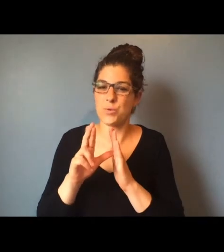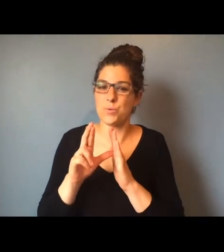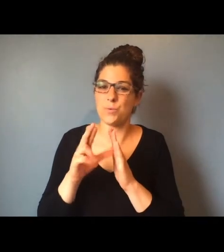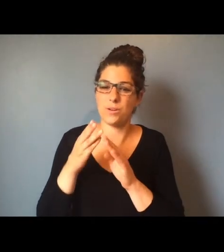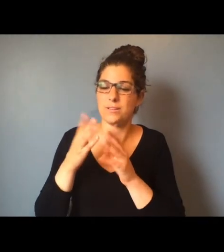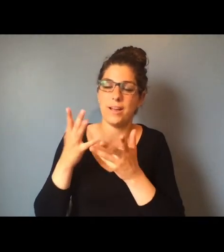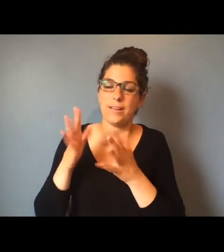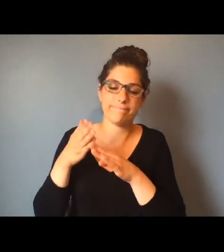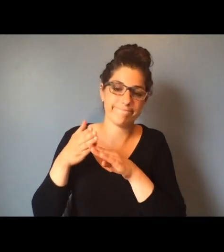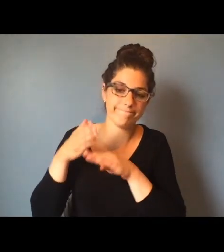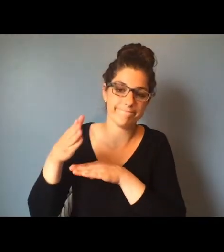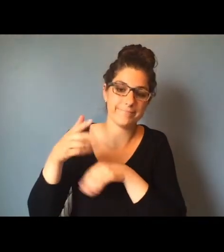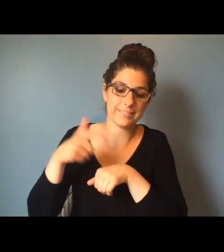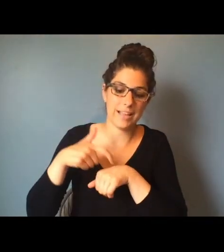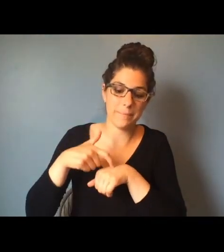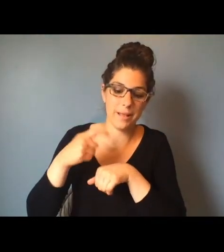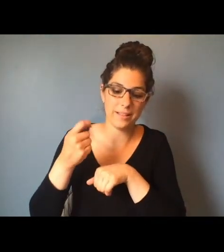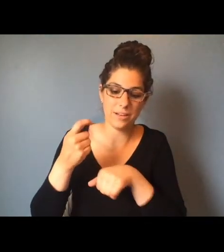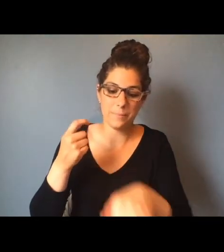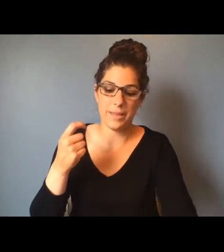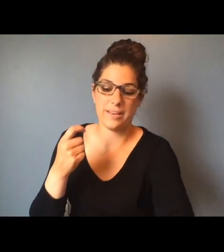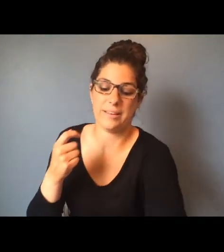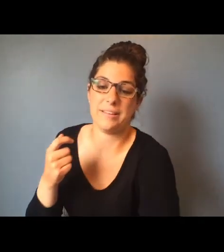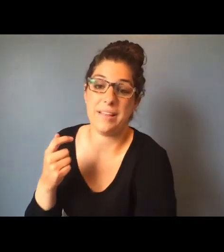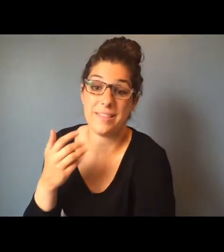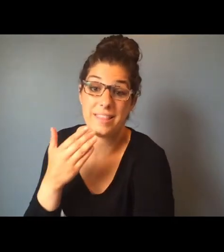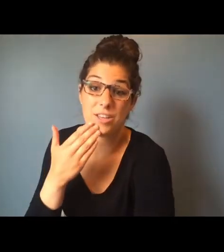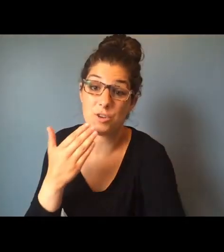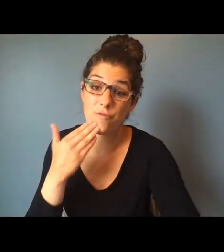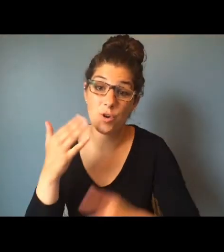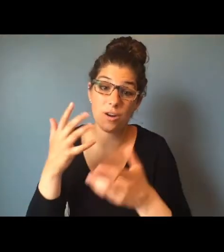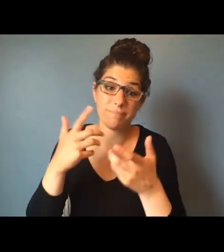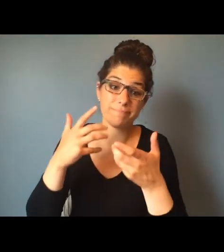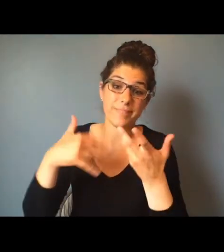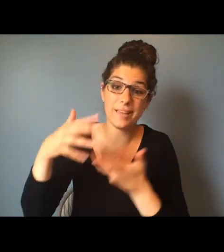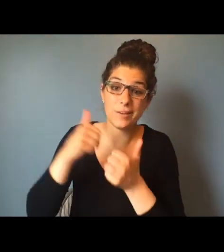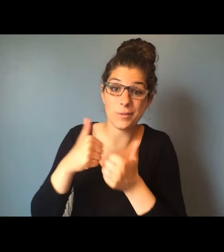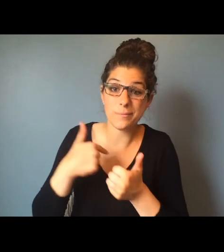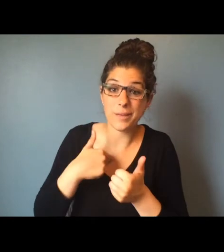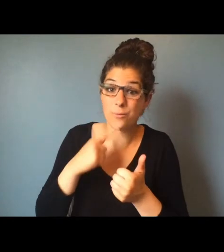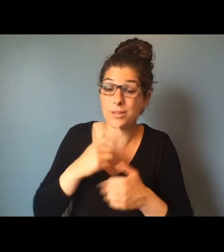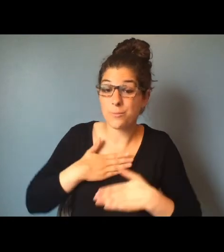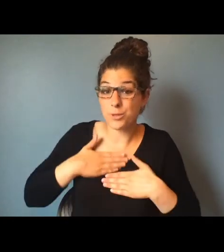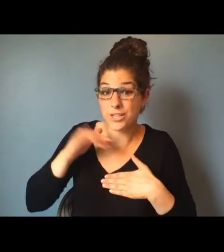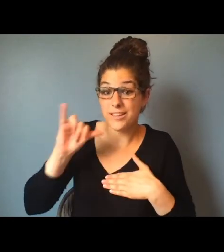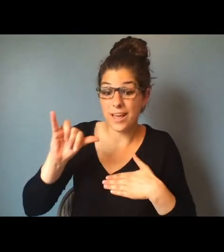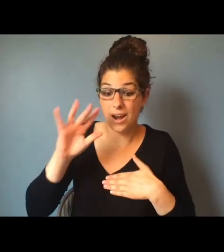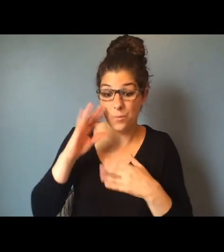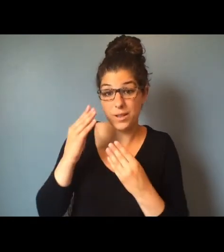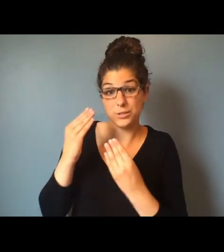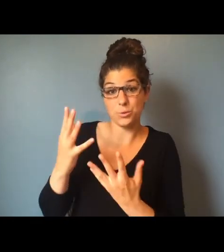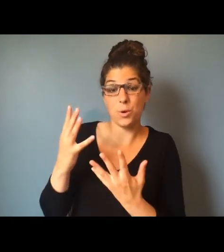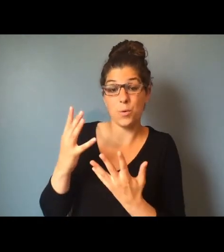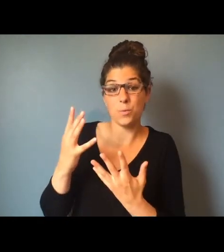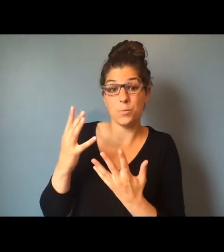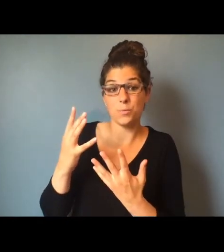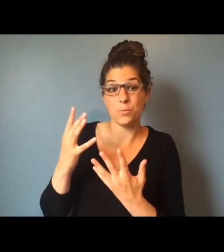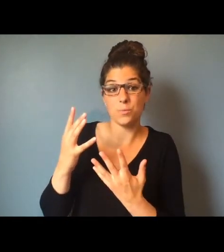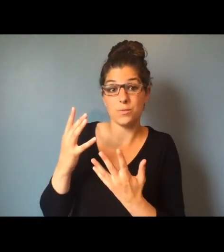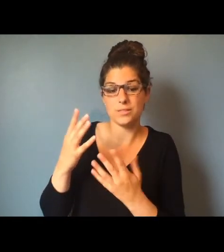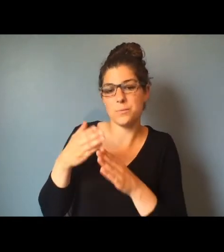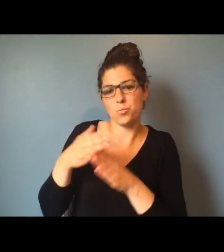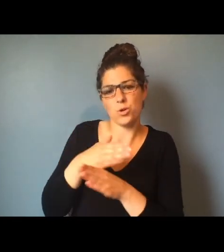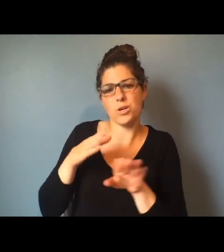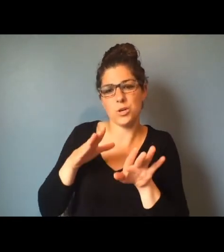so thanks very much for hanging in there with me, and yeah, I really appreciate it. I'll let you guys know, since it's